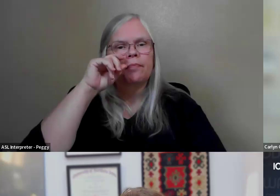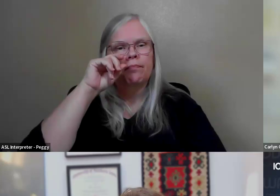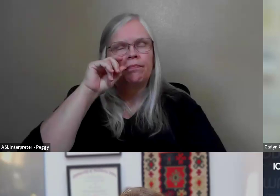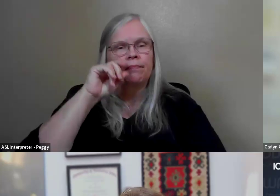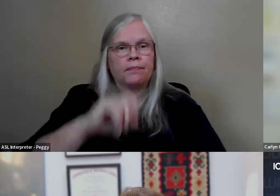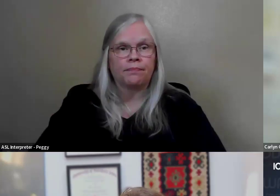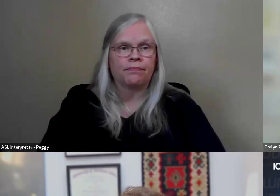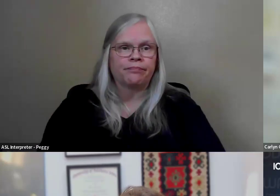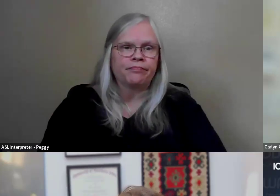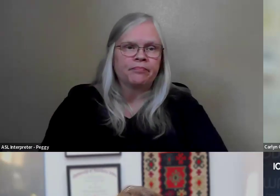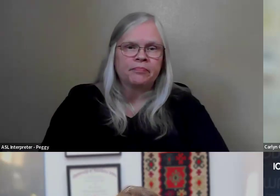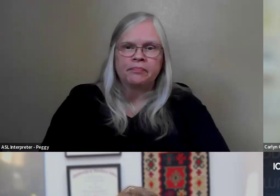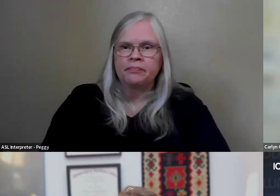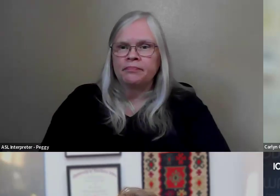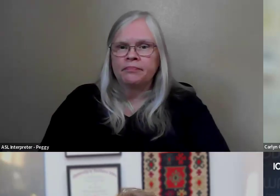There we go.